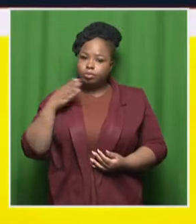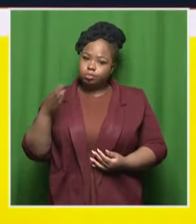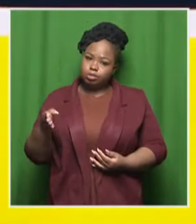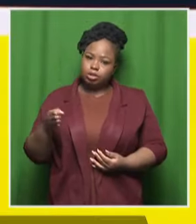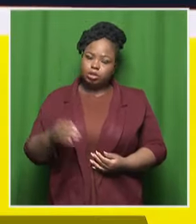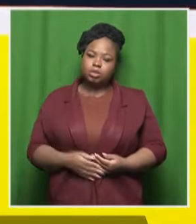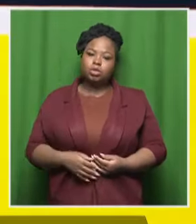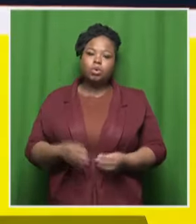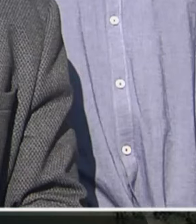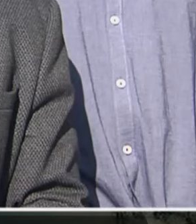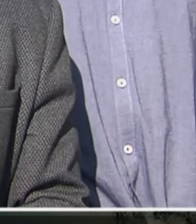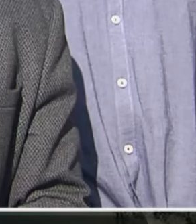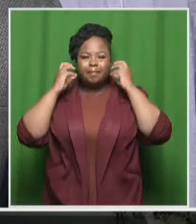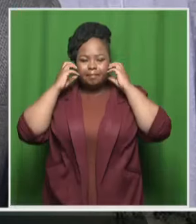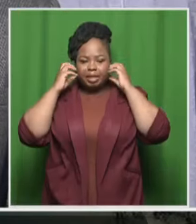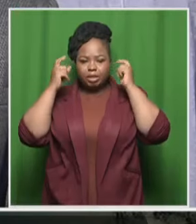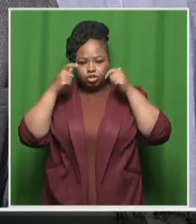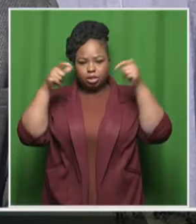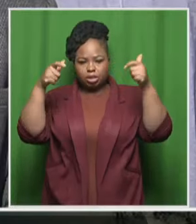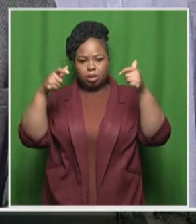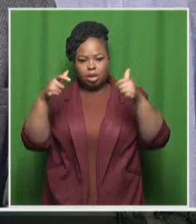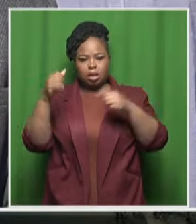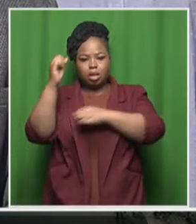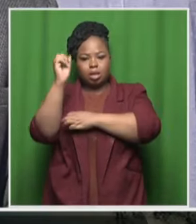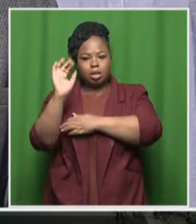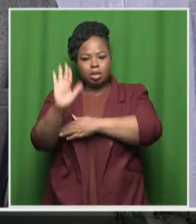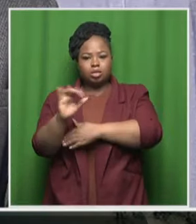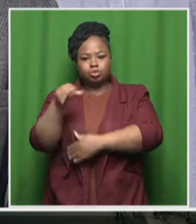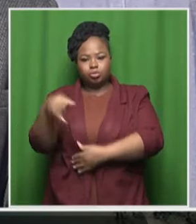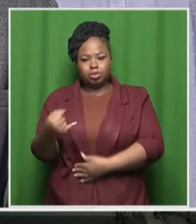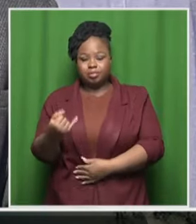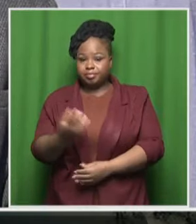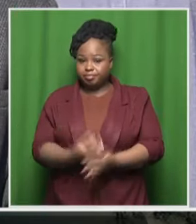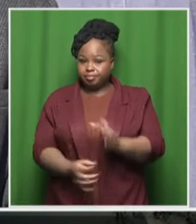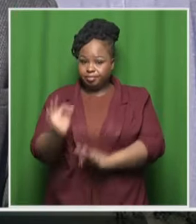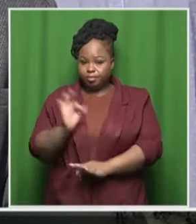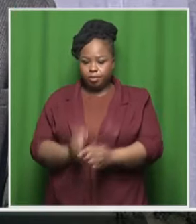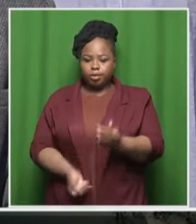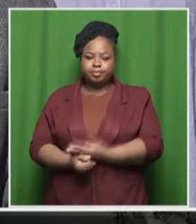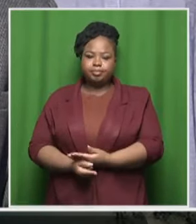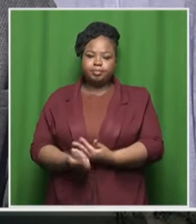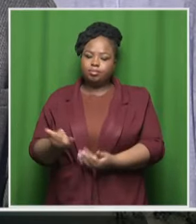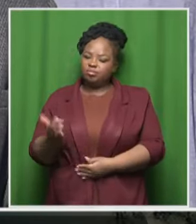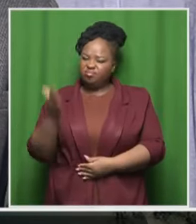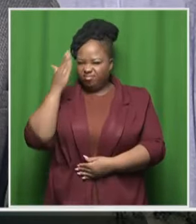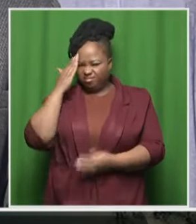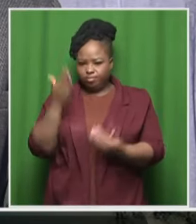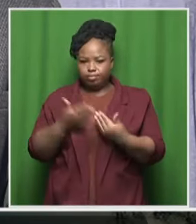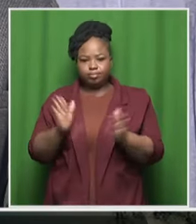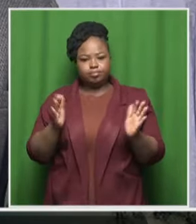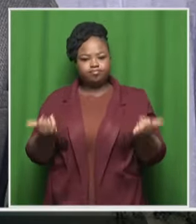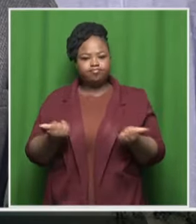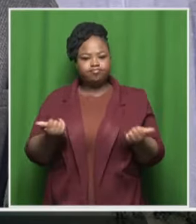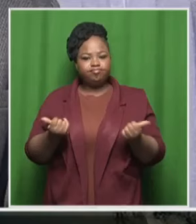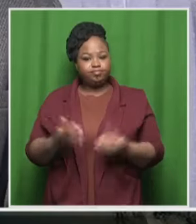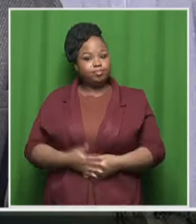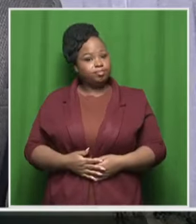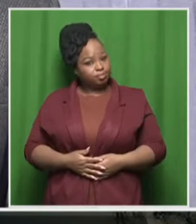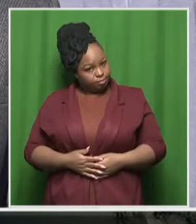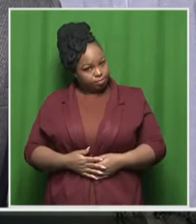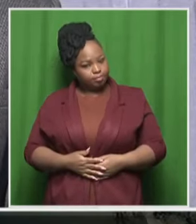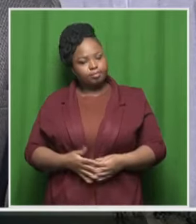and that's in Johannesburg. Khayelihle, talk to us about what's happening there. And we know the polling stations are open, so we can now